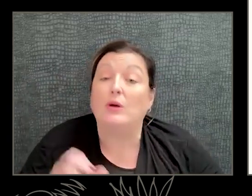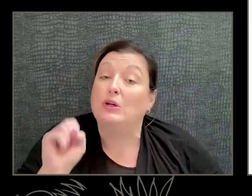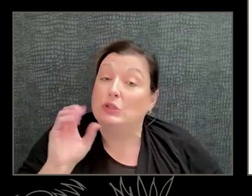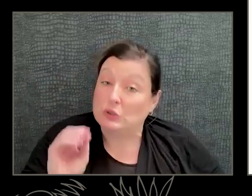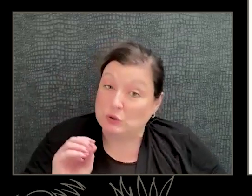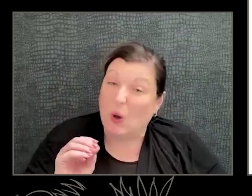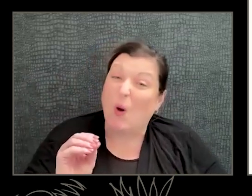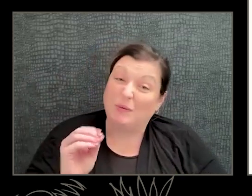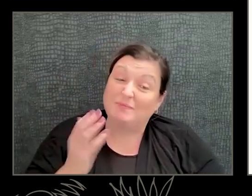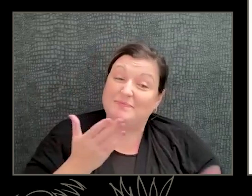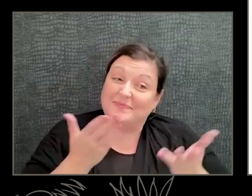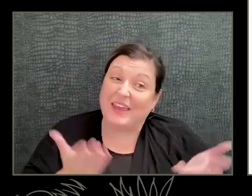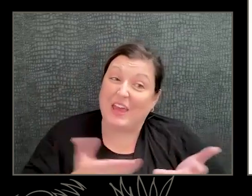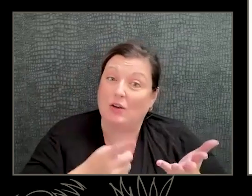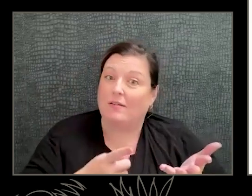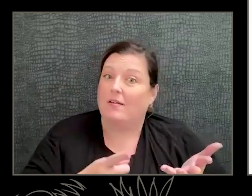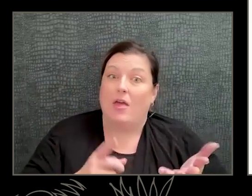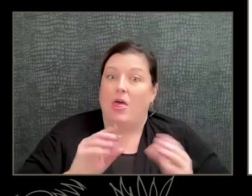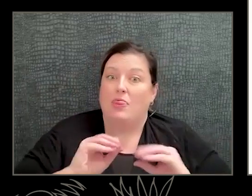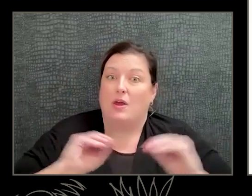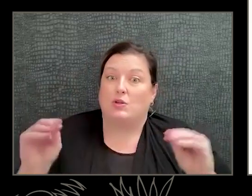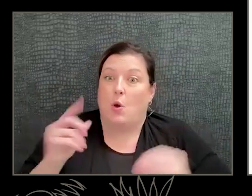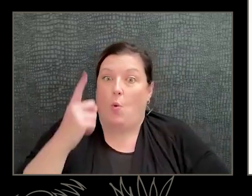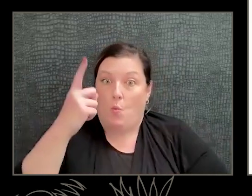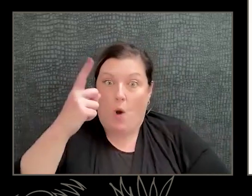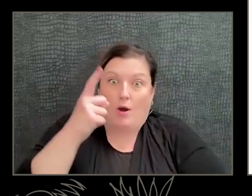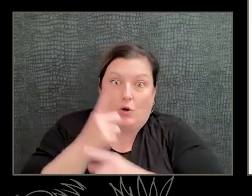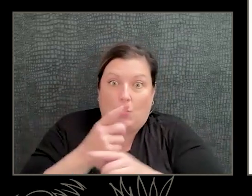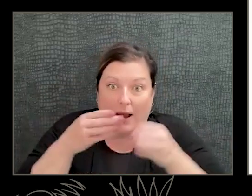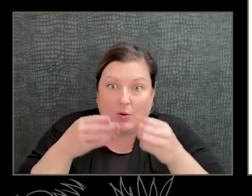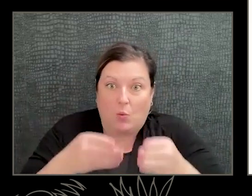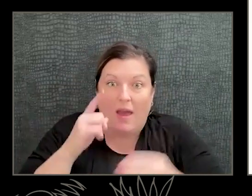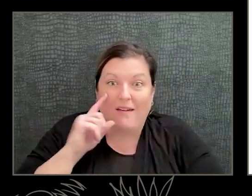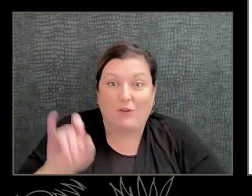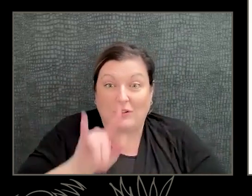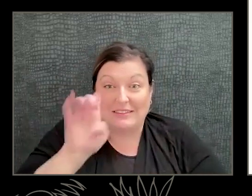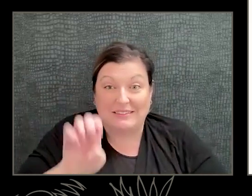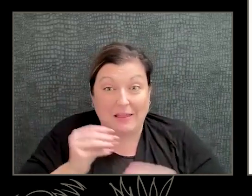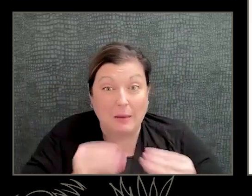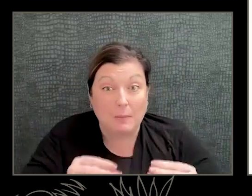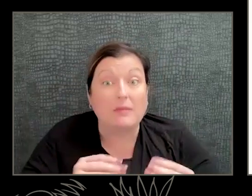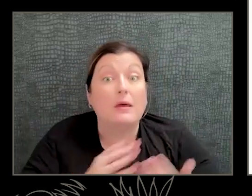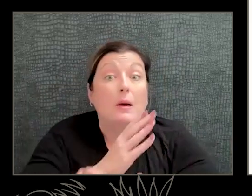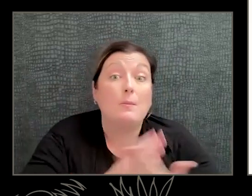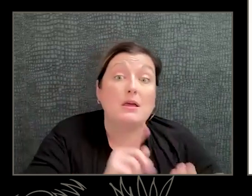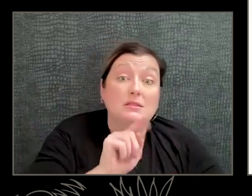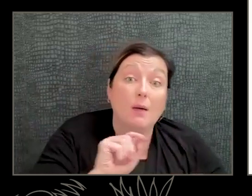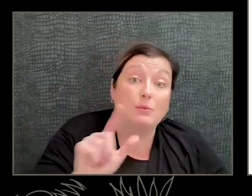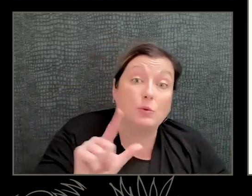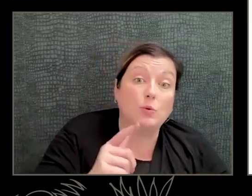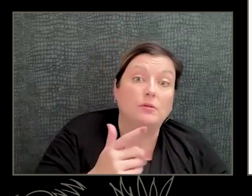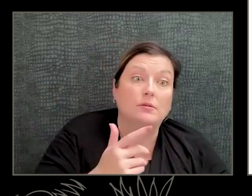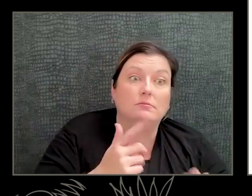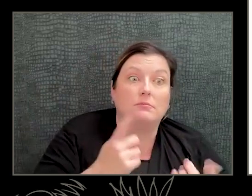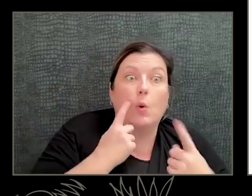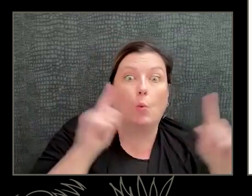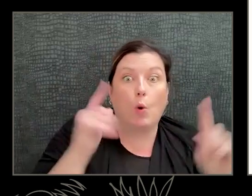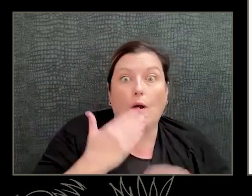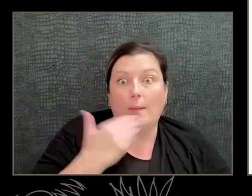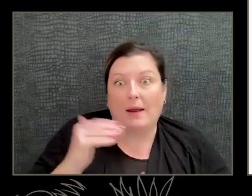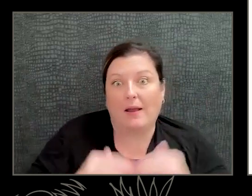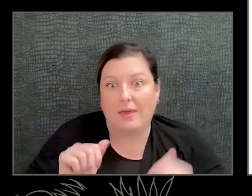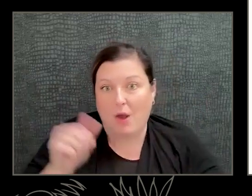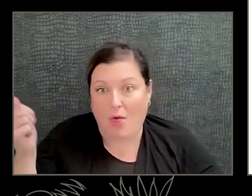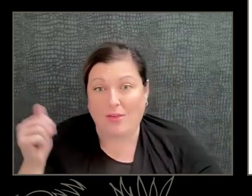is no one correct styling method, but there are tools that work better than others depending on what your needs are. So